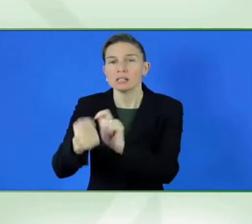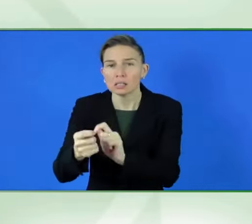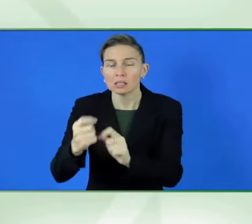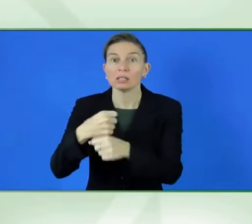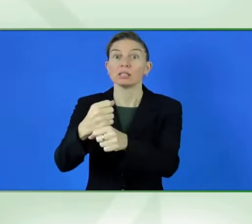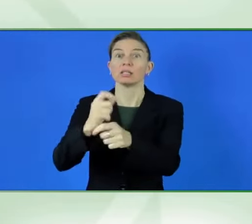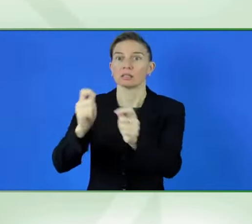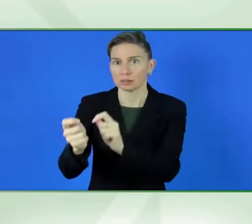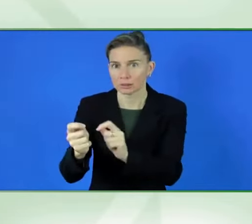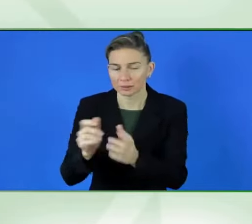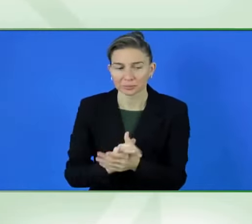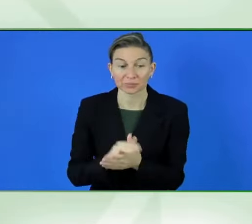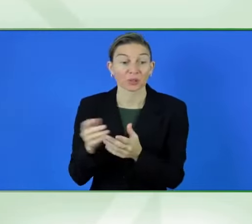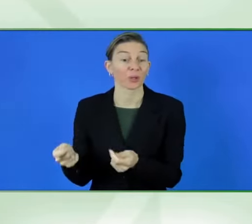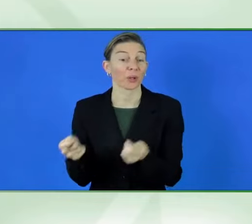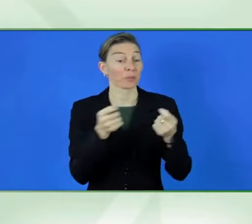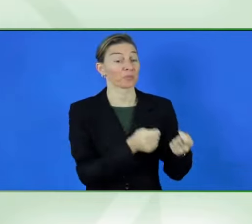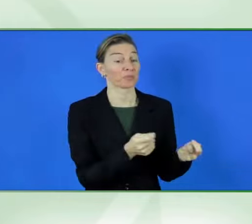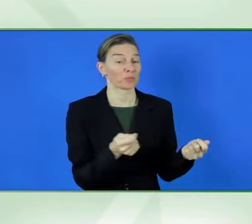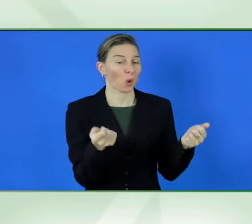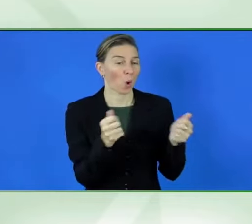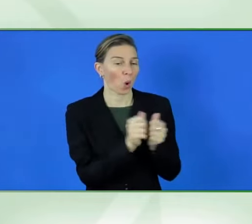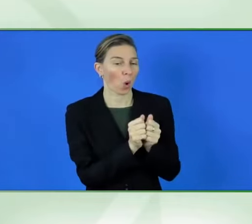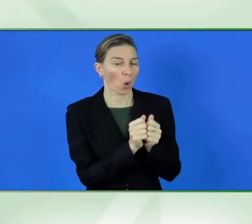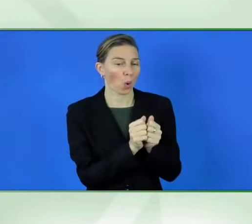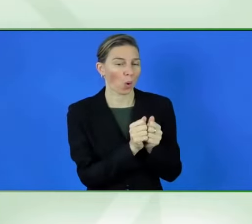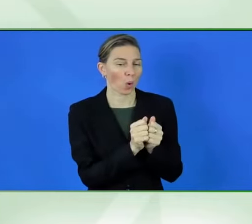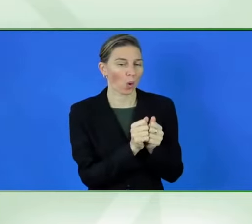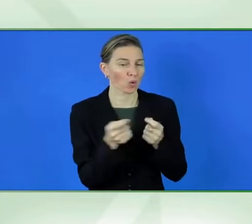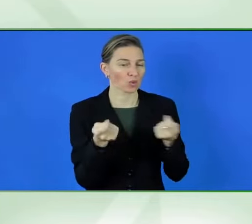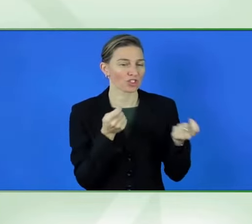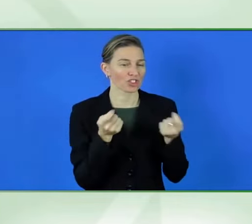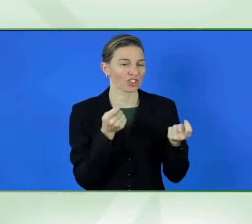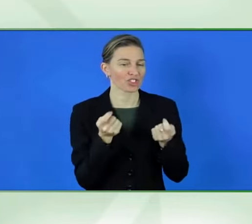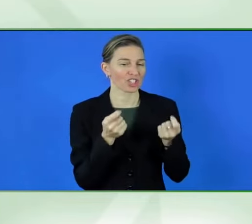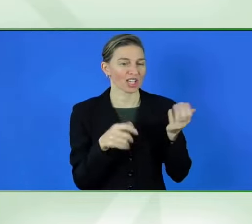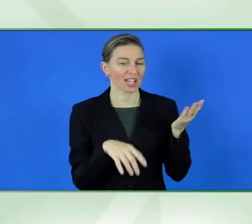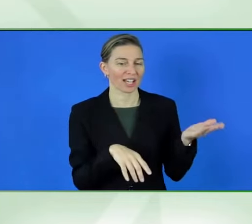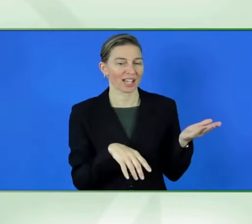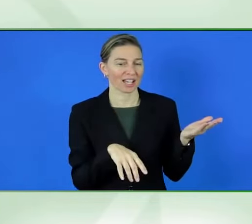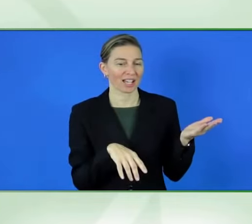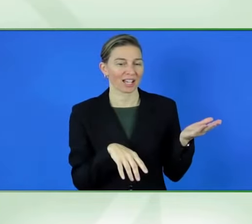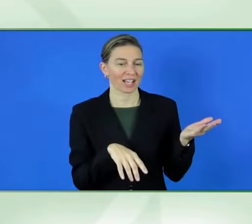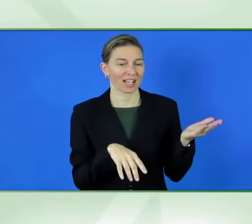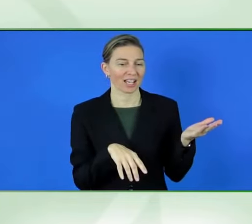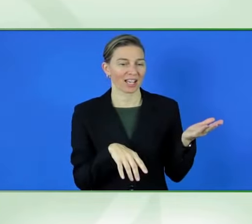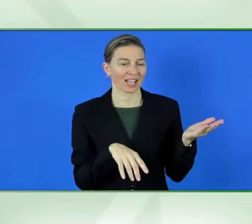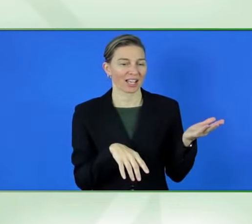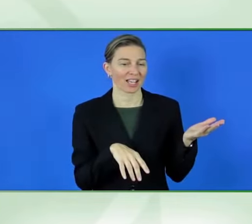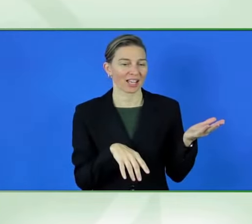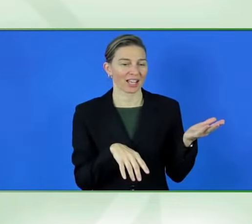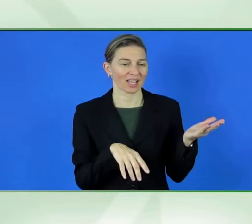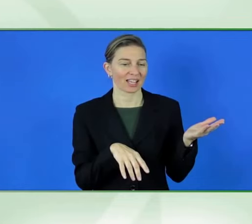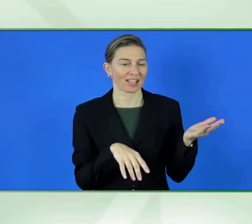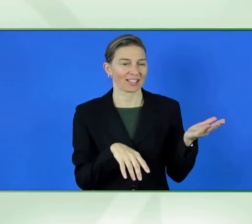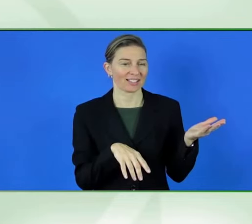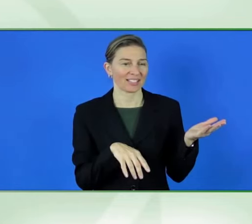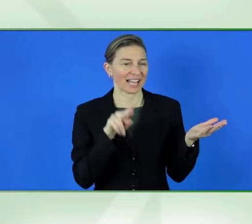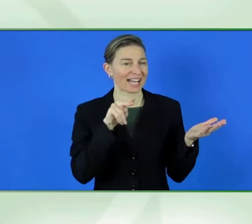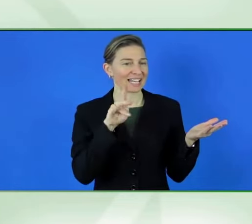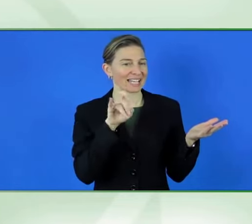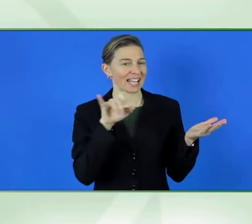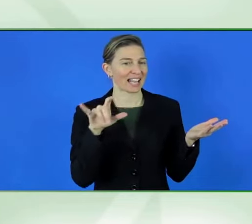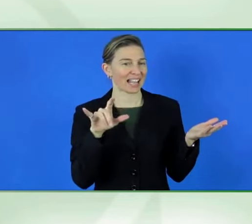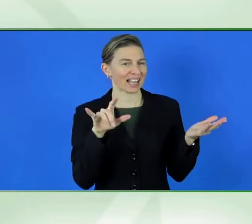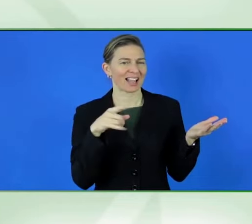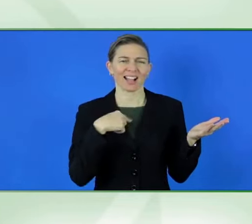Close. Neil. Neil. Why did I call you Ian? No idea. Lack of sleep, maybe. That's it. I think that was